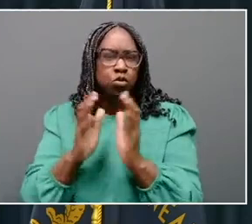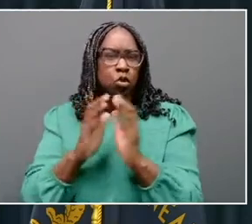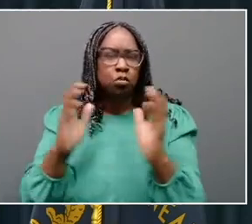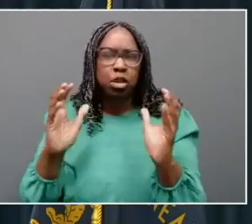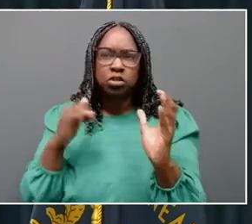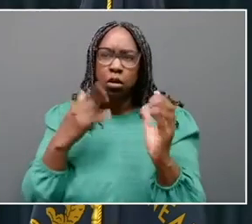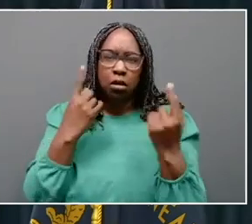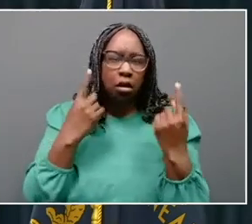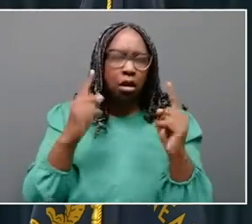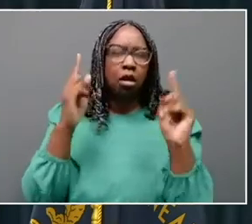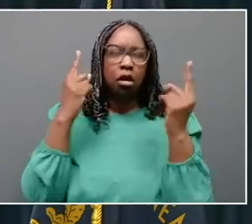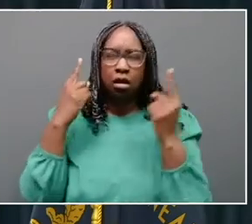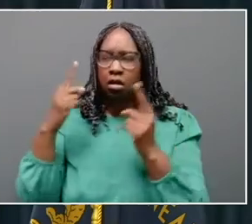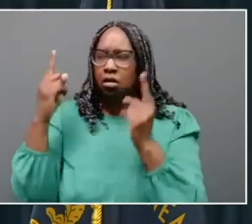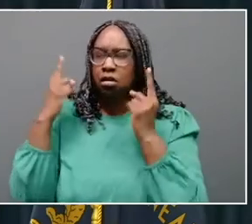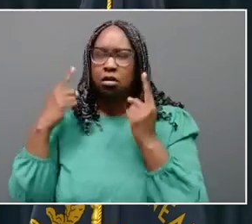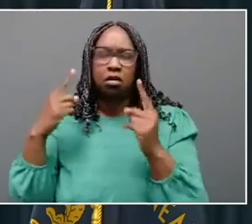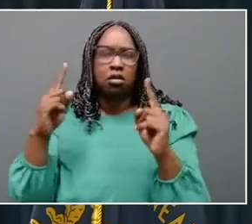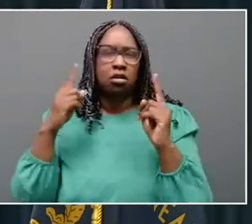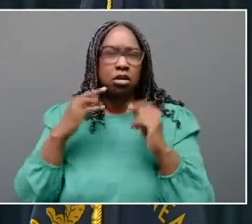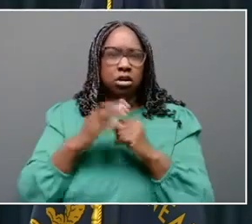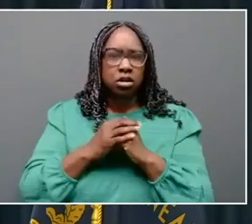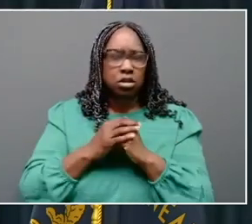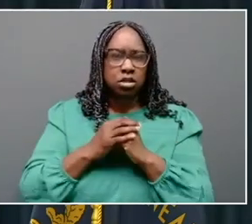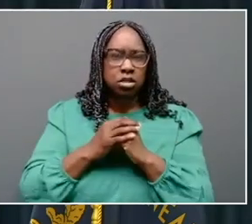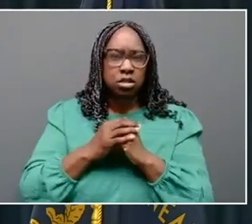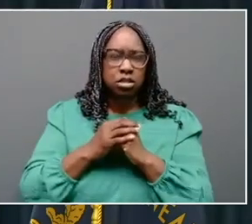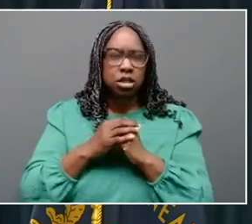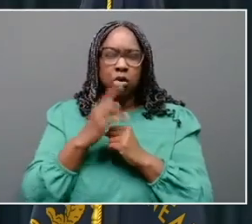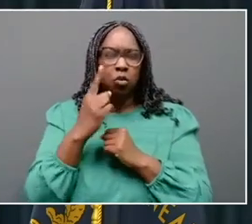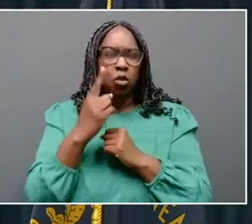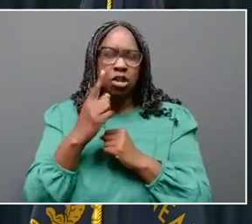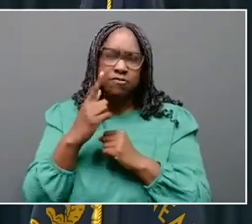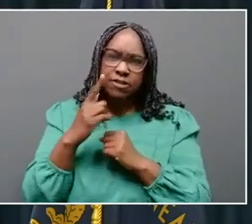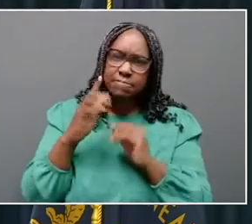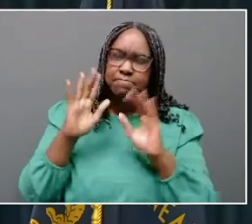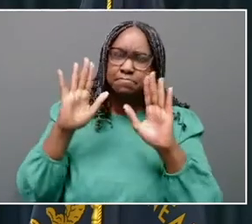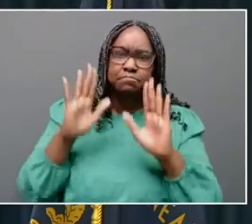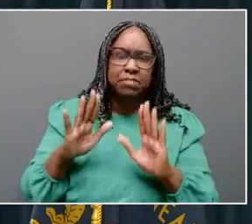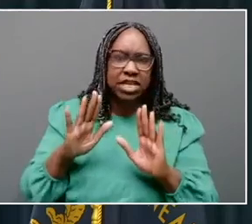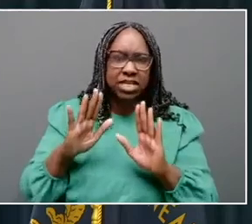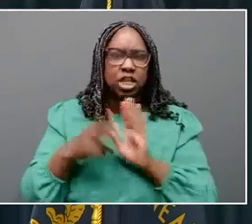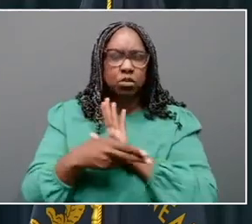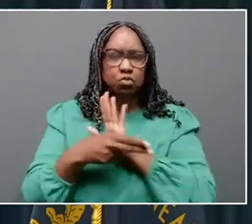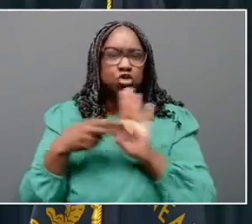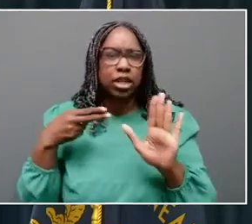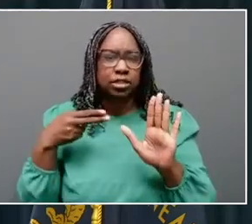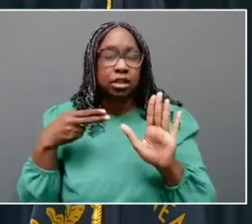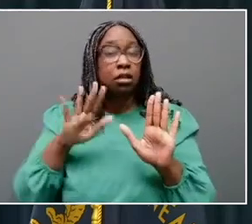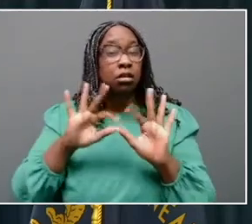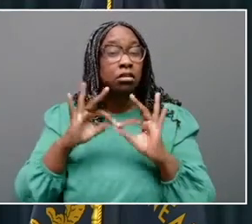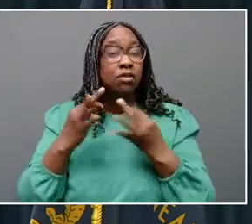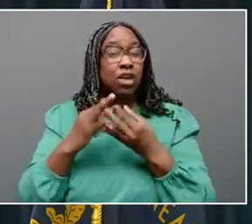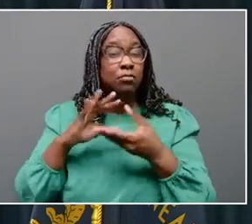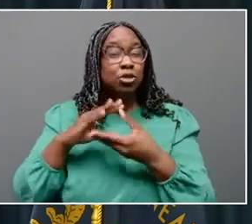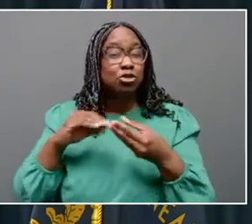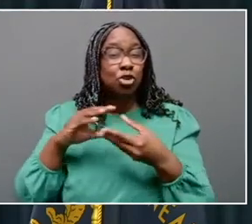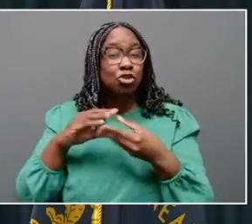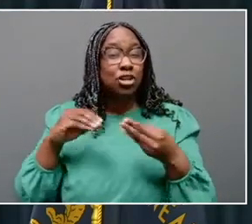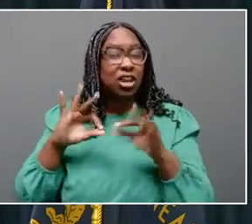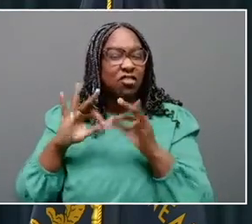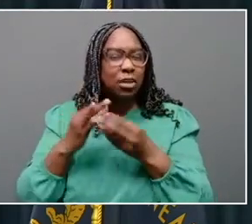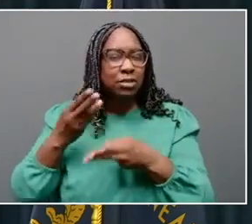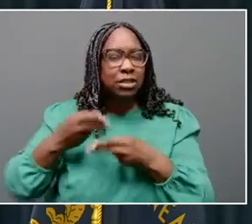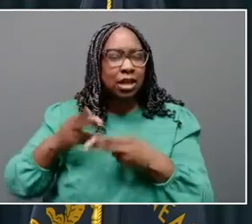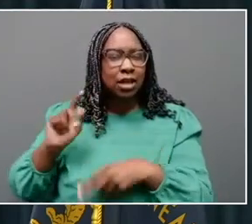and promoting one of America's amazing brands, telling the family story of the Taylors and how they were able to create